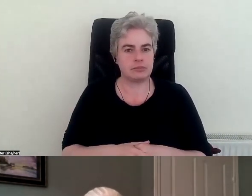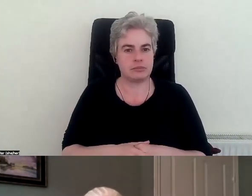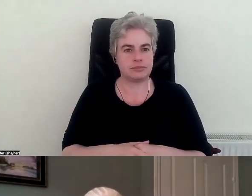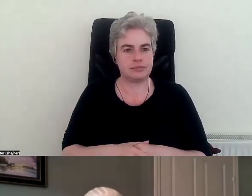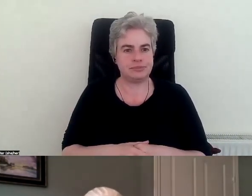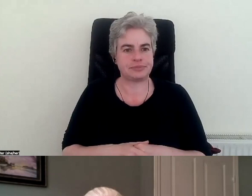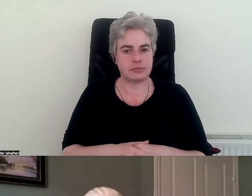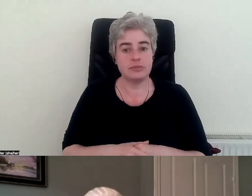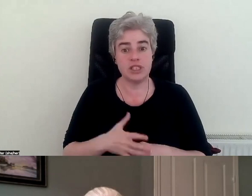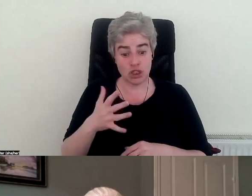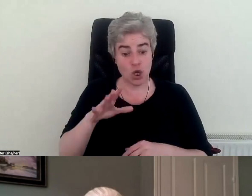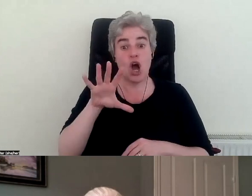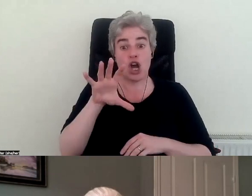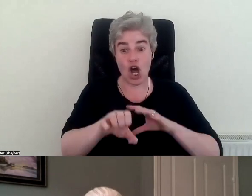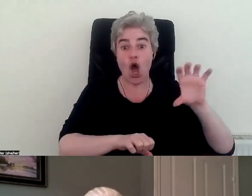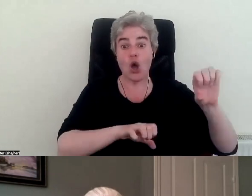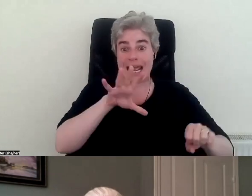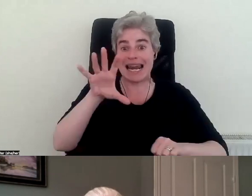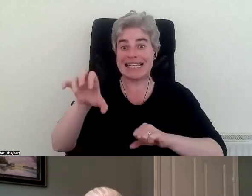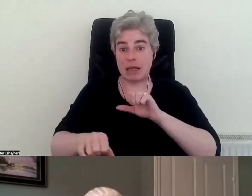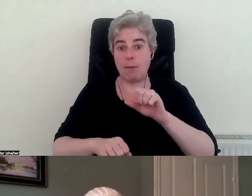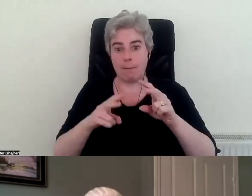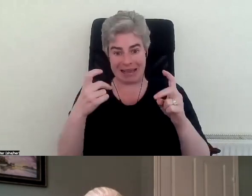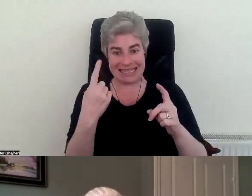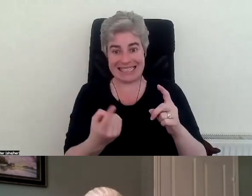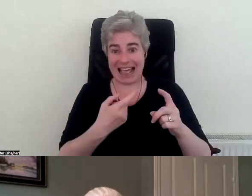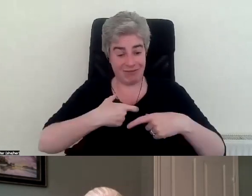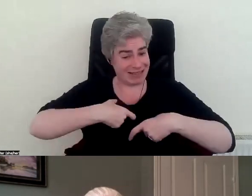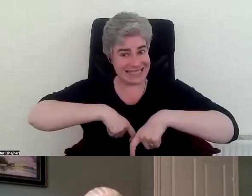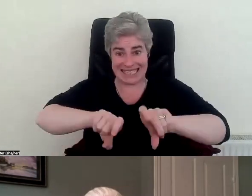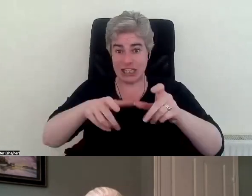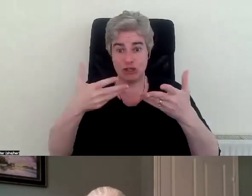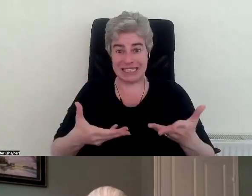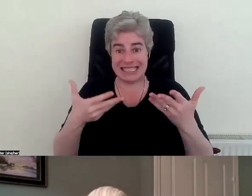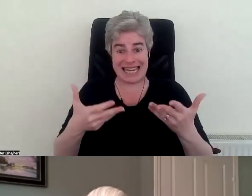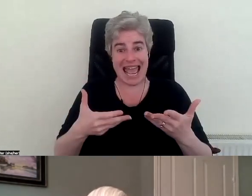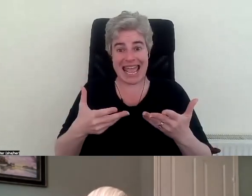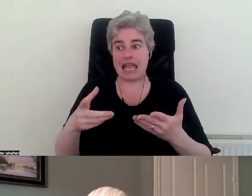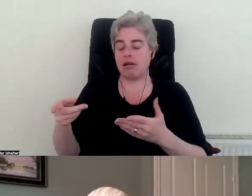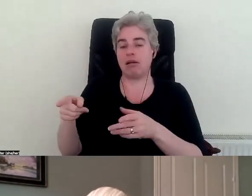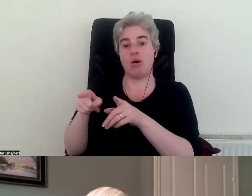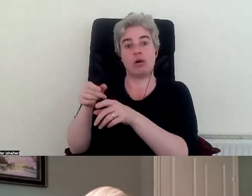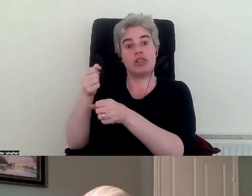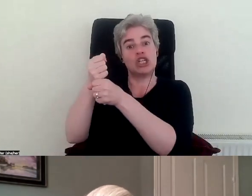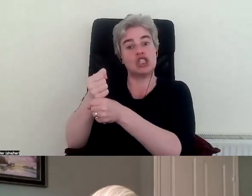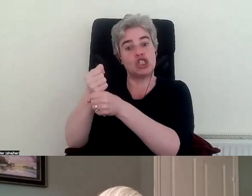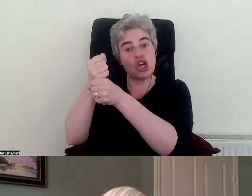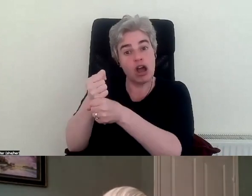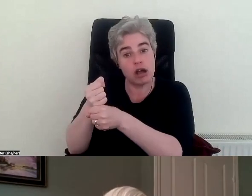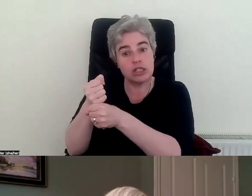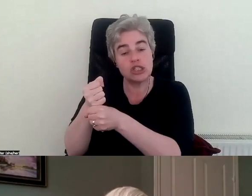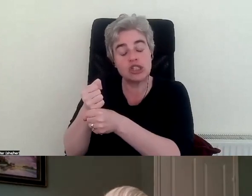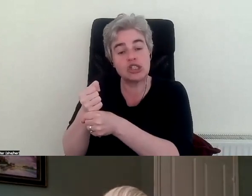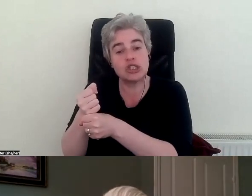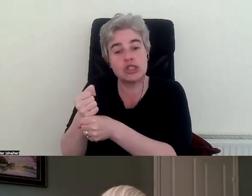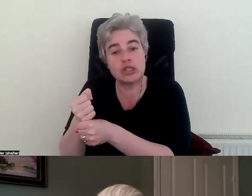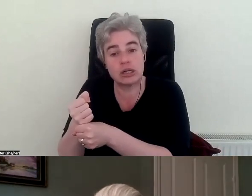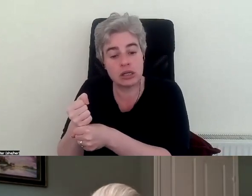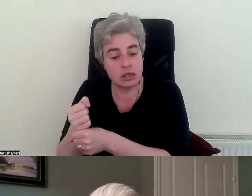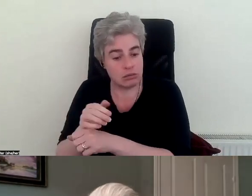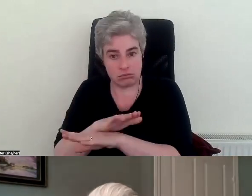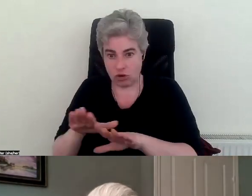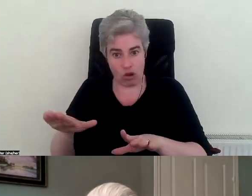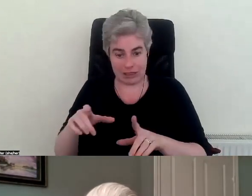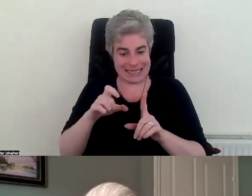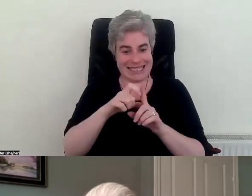really, colonialism continues today, and the church, in not decolonizing